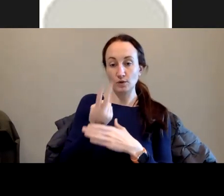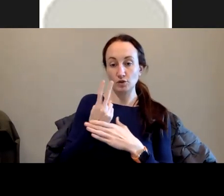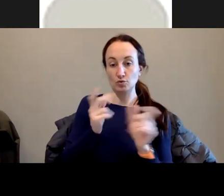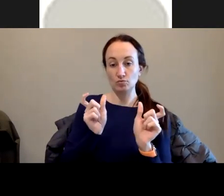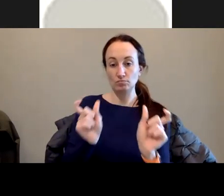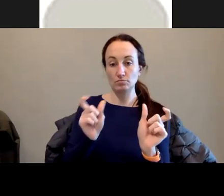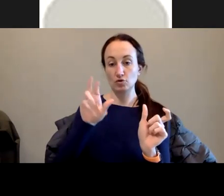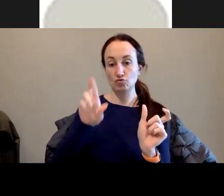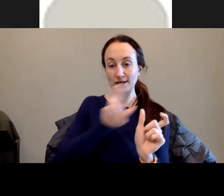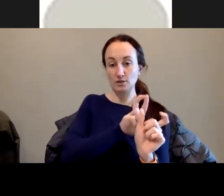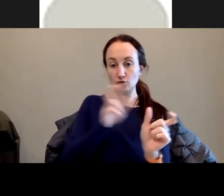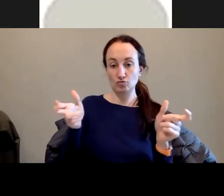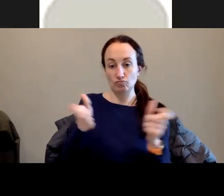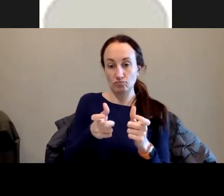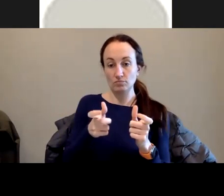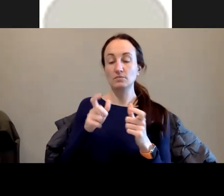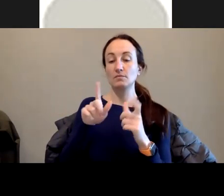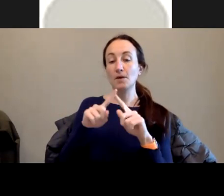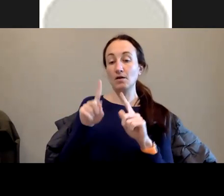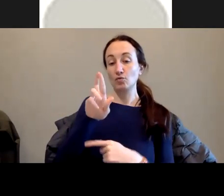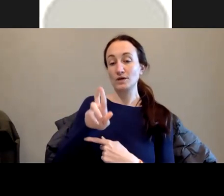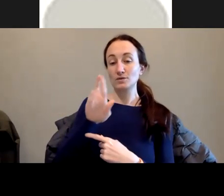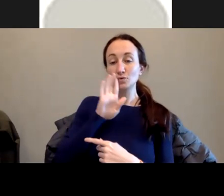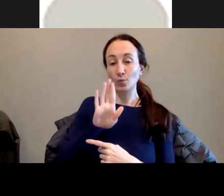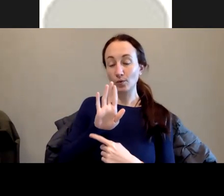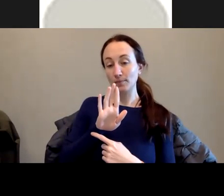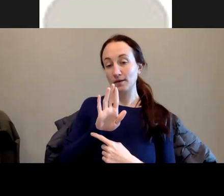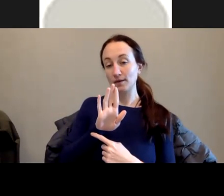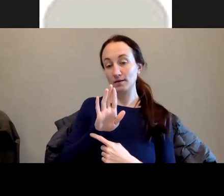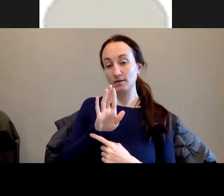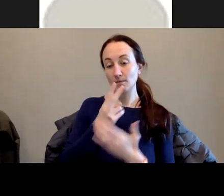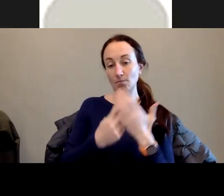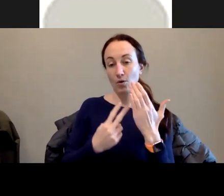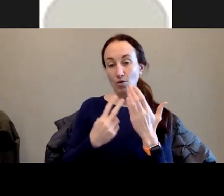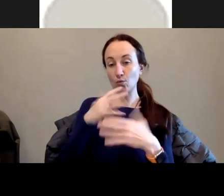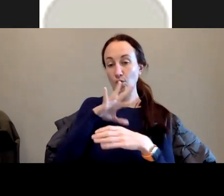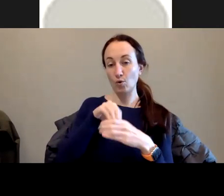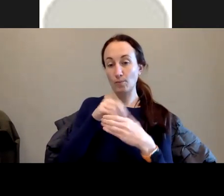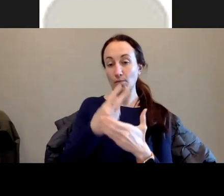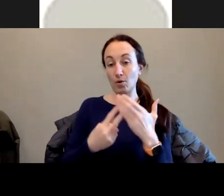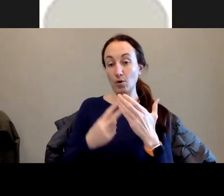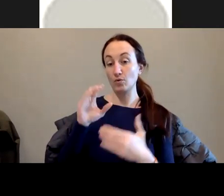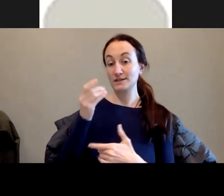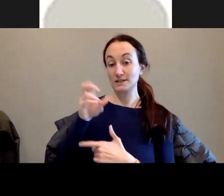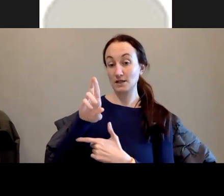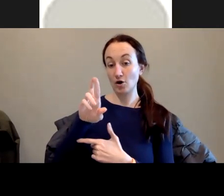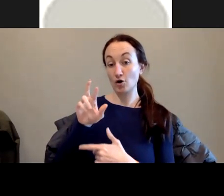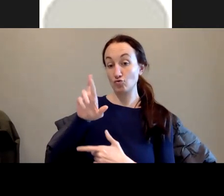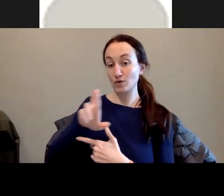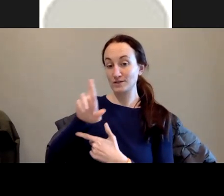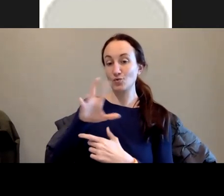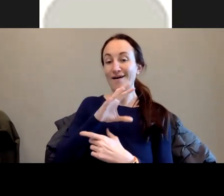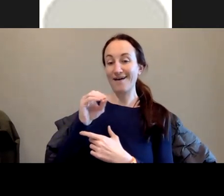be both. The residues will be will incorporate both the CDR residues and the